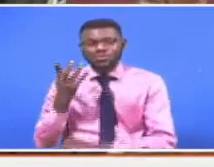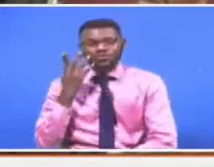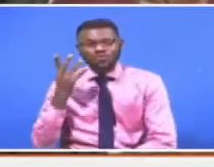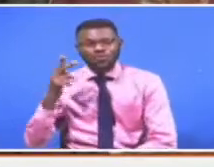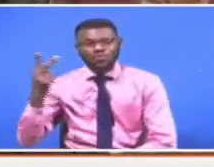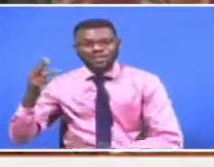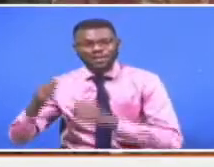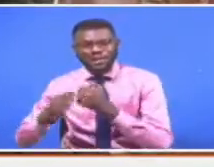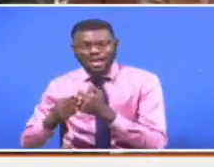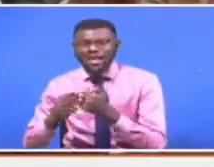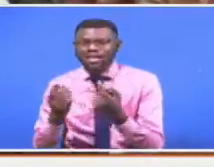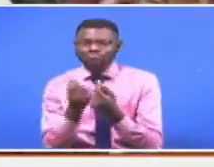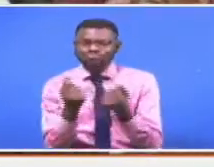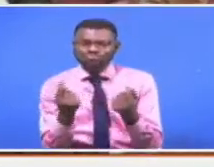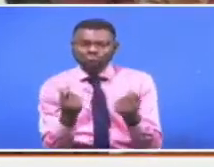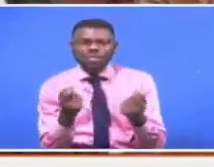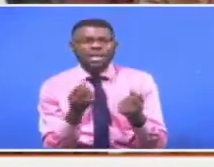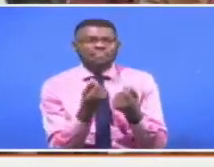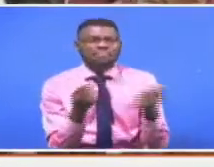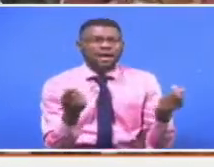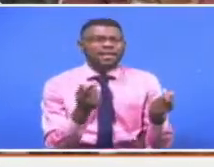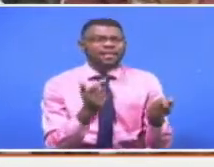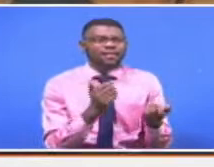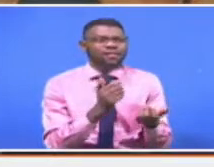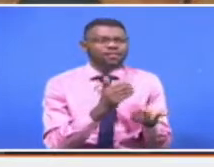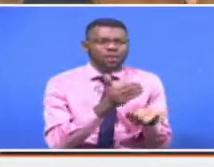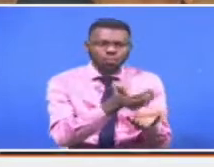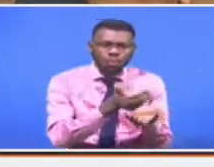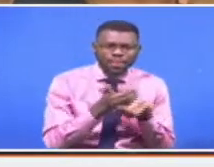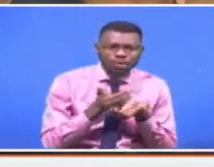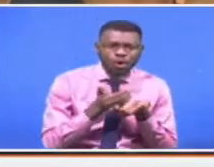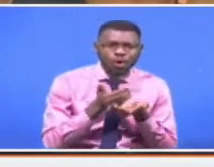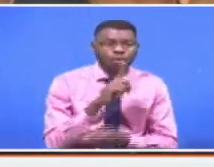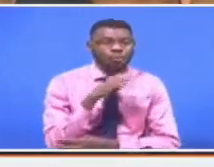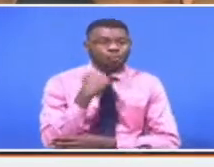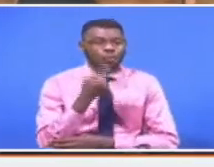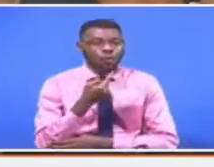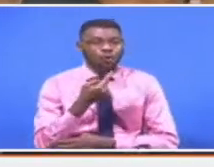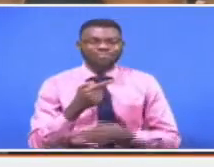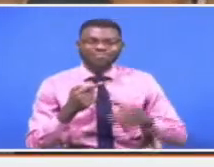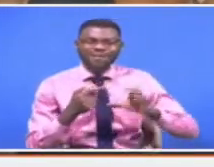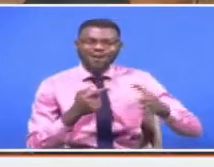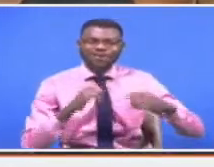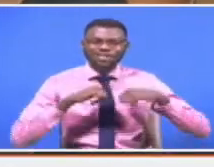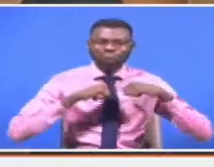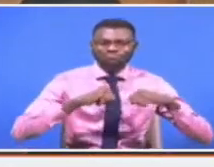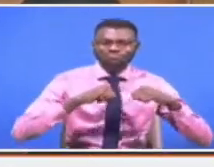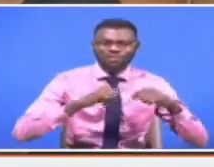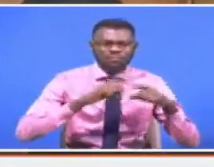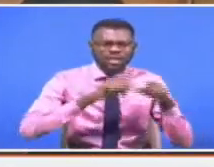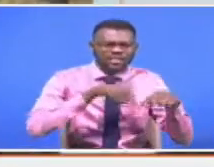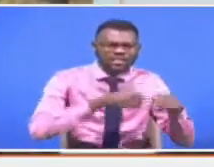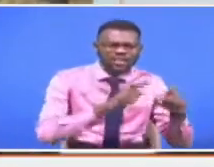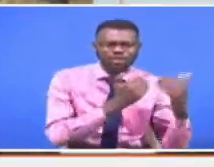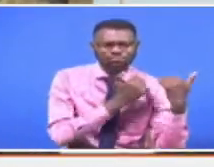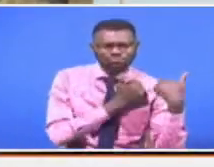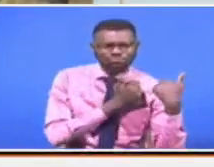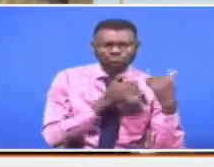57,538,429 shillings that was allegedly withdrawn by county officials appointed to manage the trust